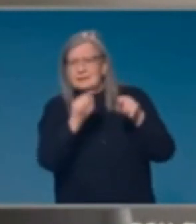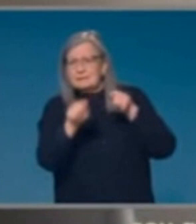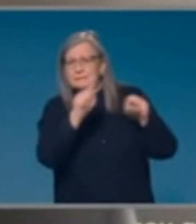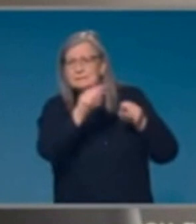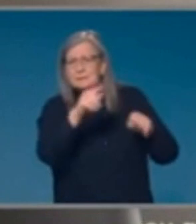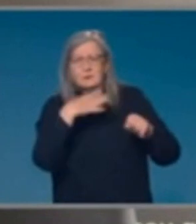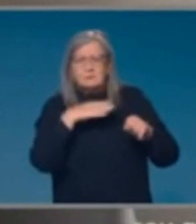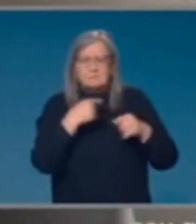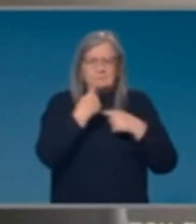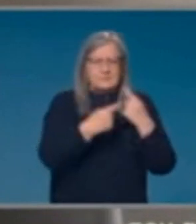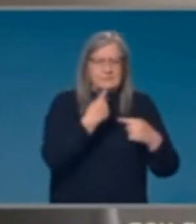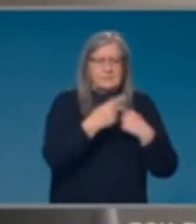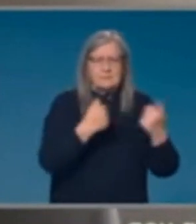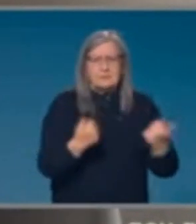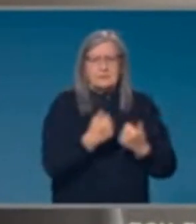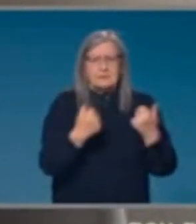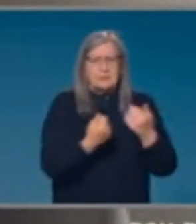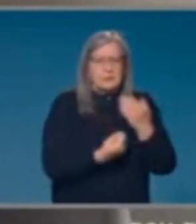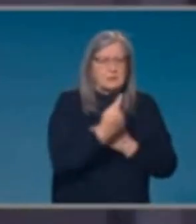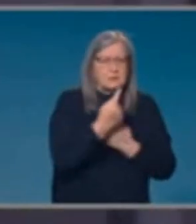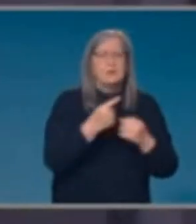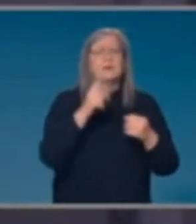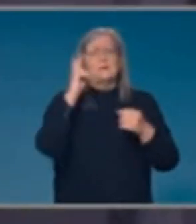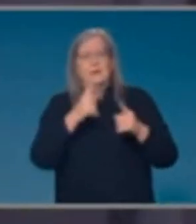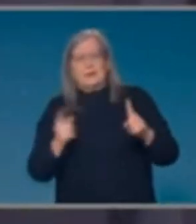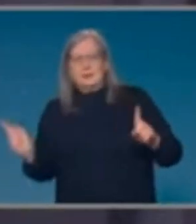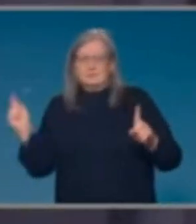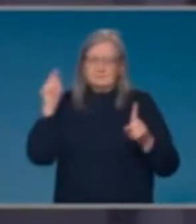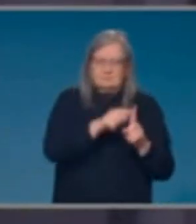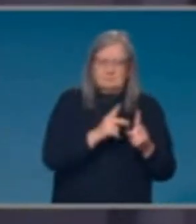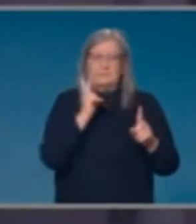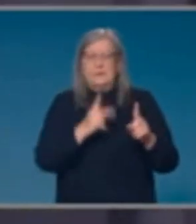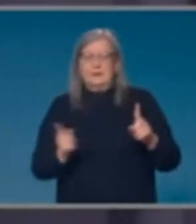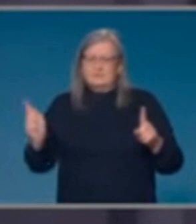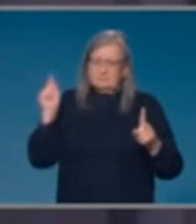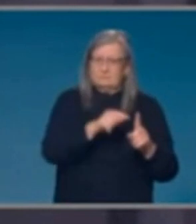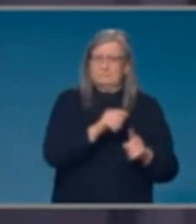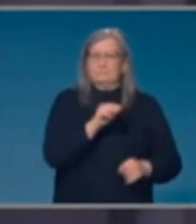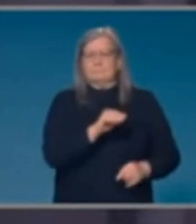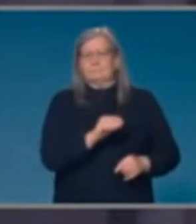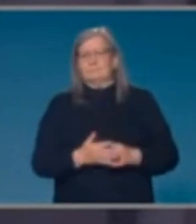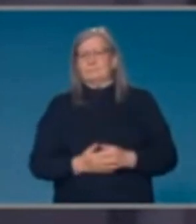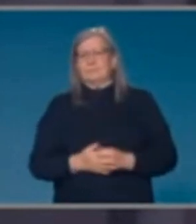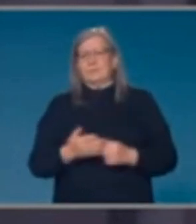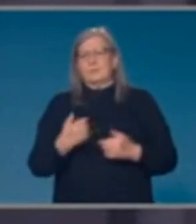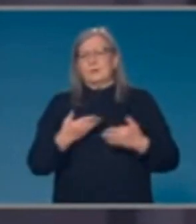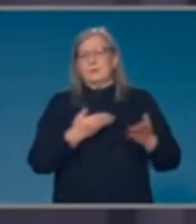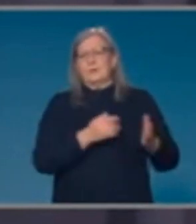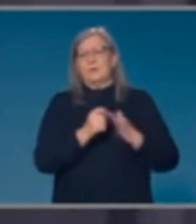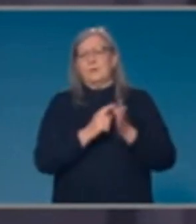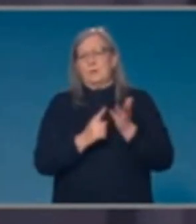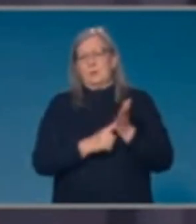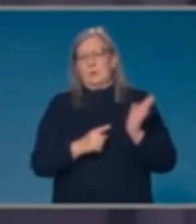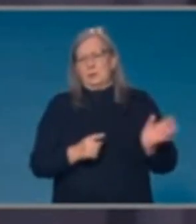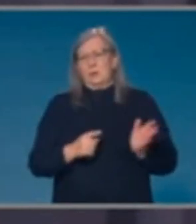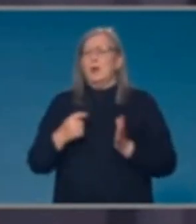opportunities. Paul? Yeah, thanks, Minister. So on Indigenous, I think the other thing I would add is that we are